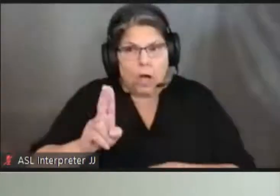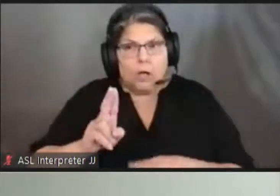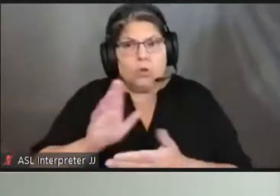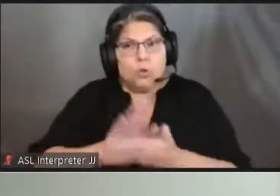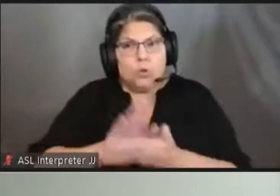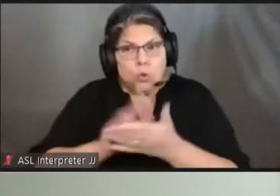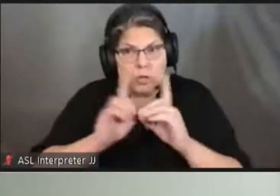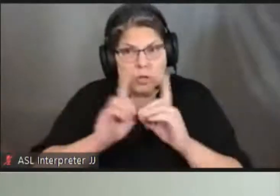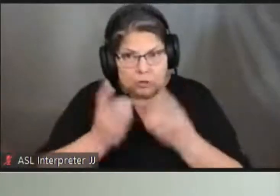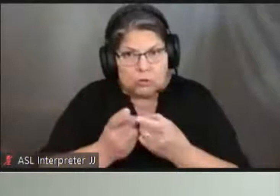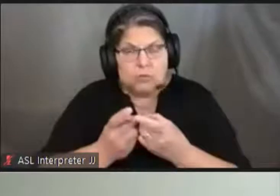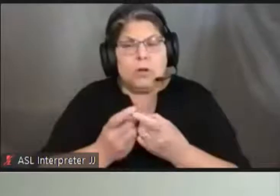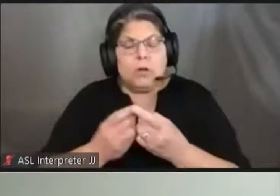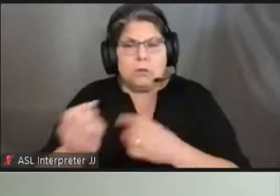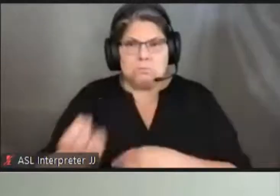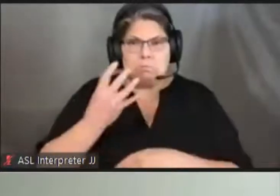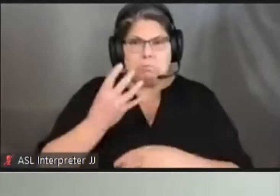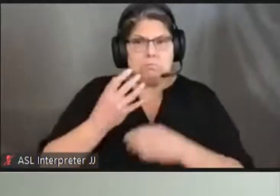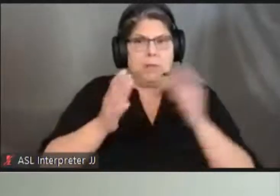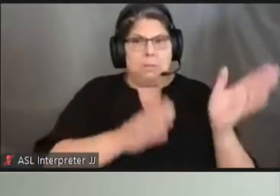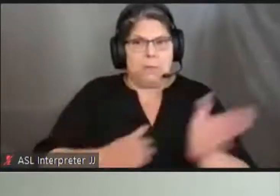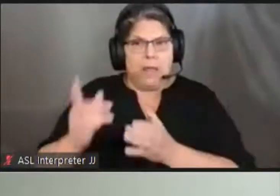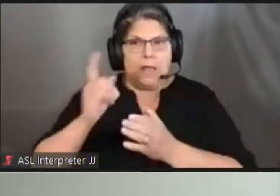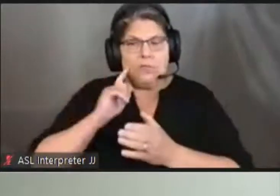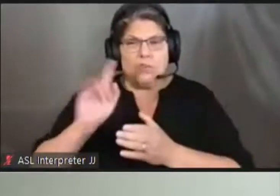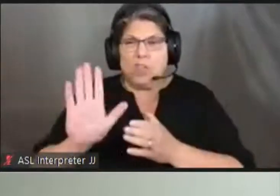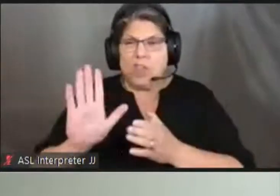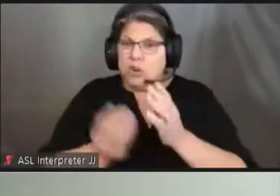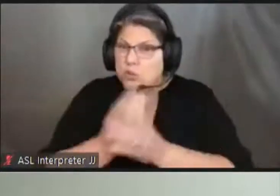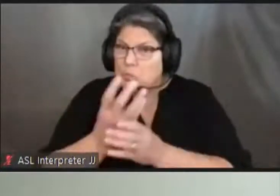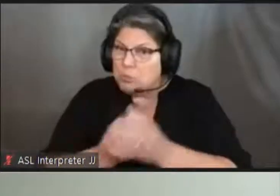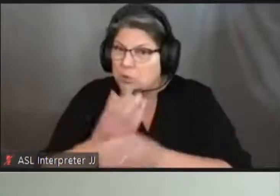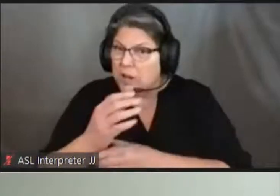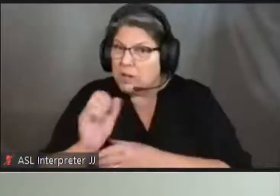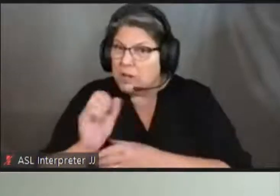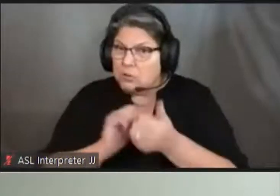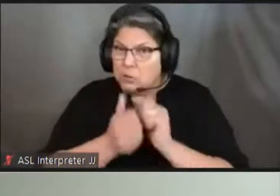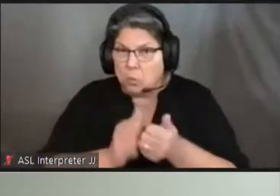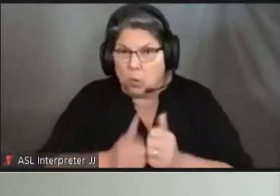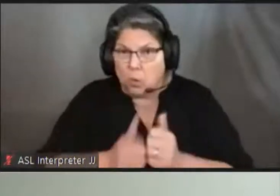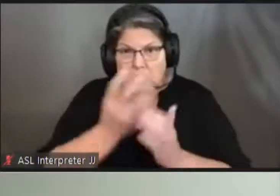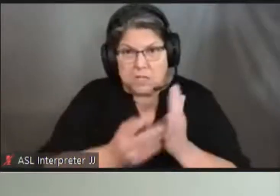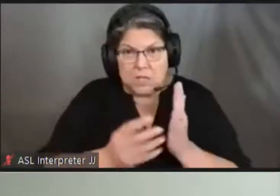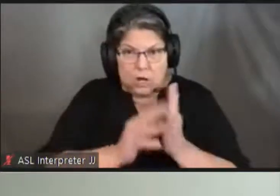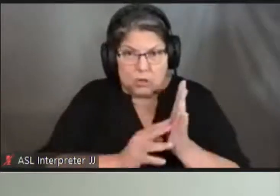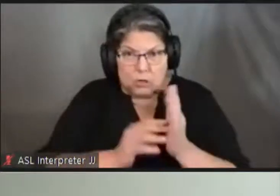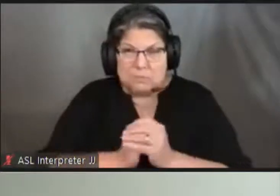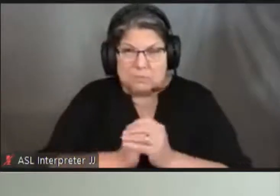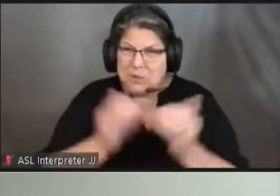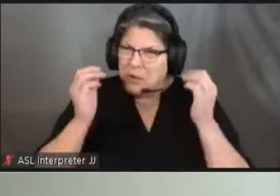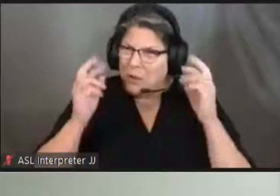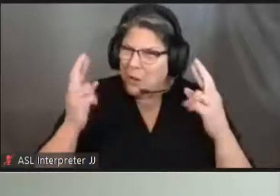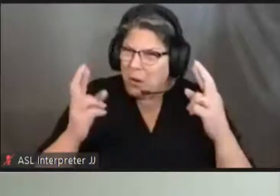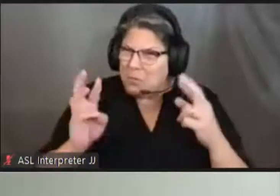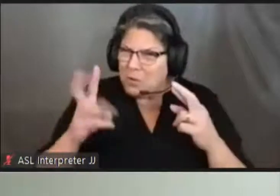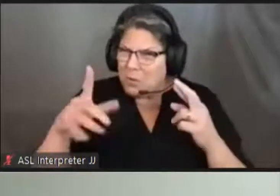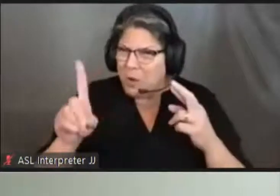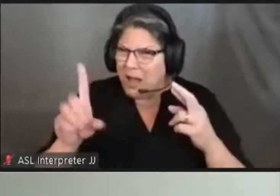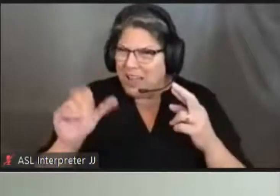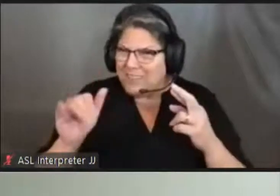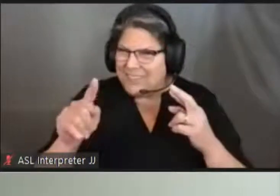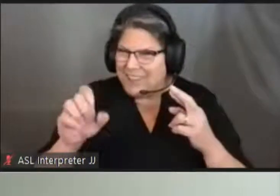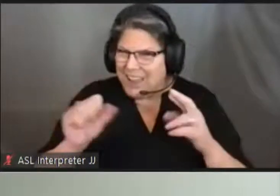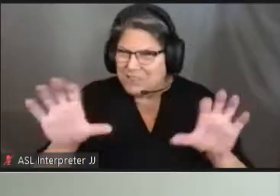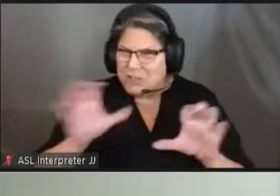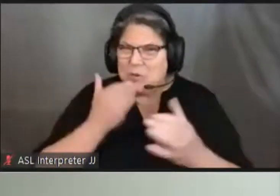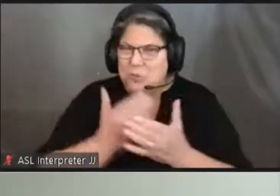their spring season of sports. And so we're hoping the Wildcats do well, but we also want to review the plans